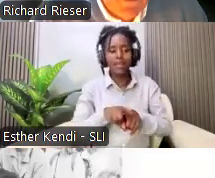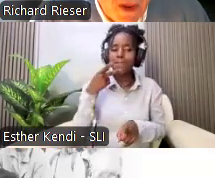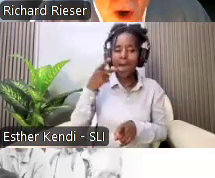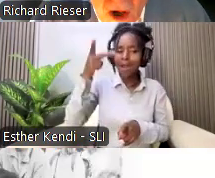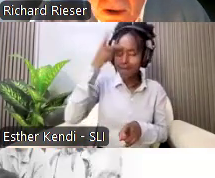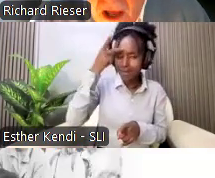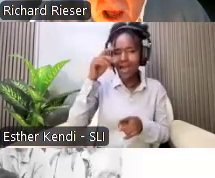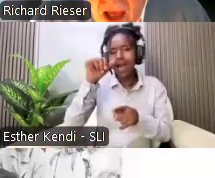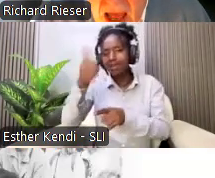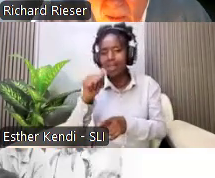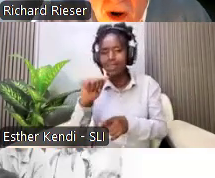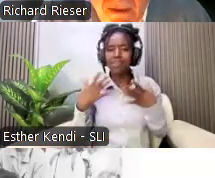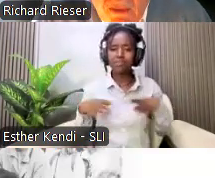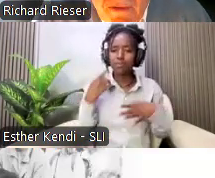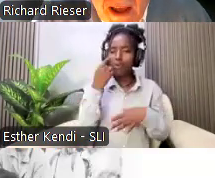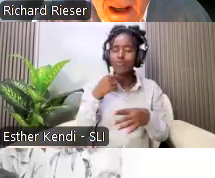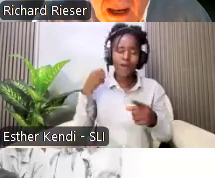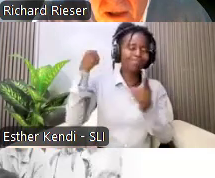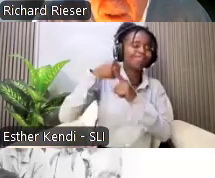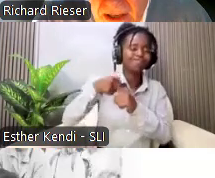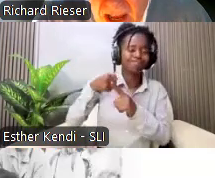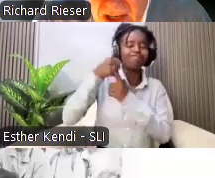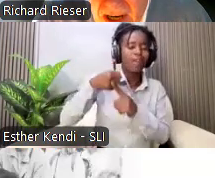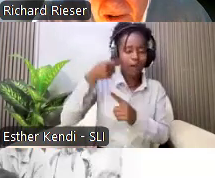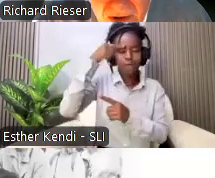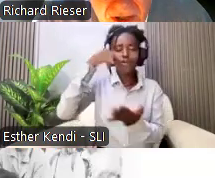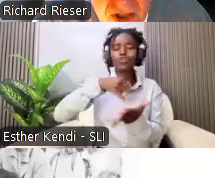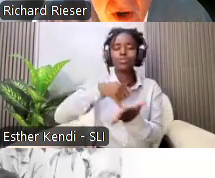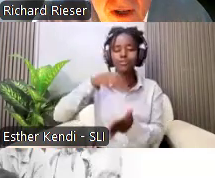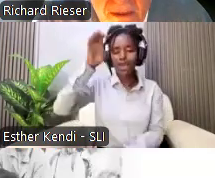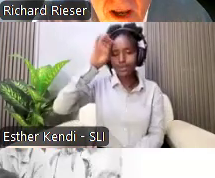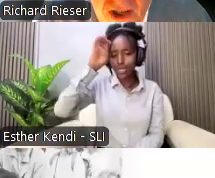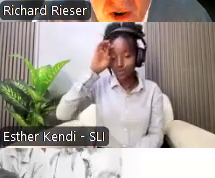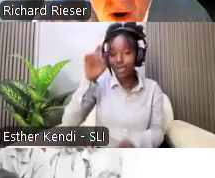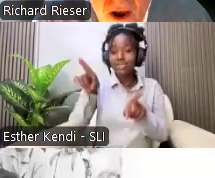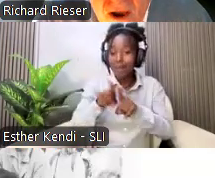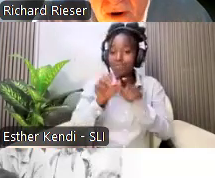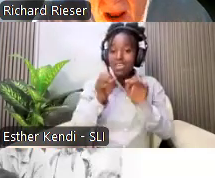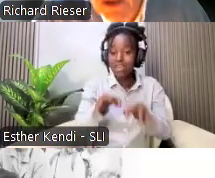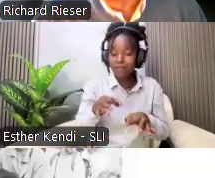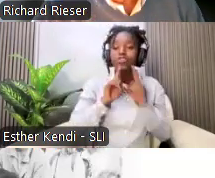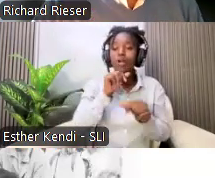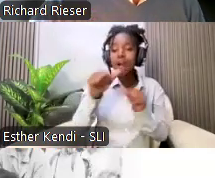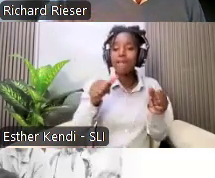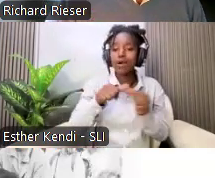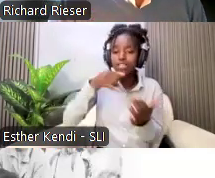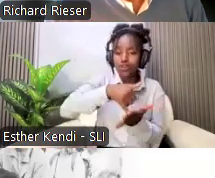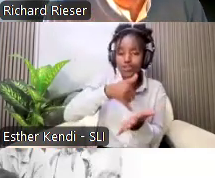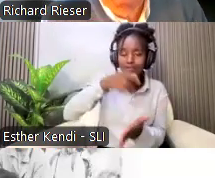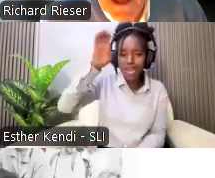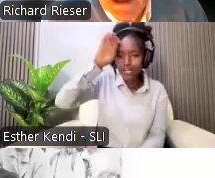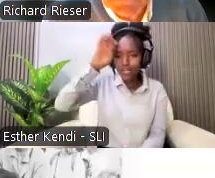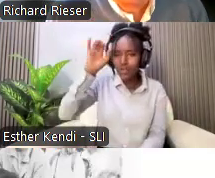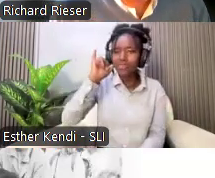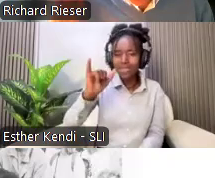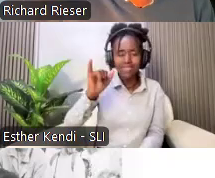all over the world. And wherever we've had inclusive education introduced, there's usually been a strong parental fight